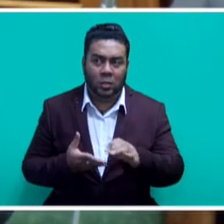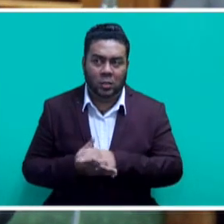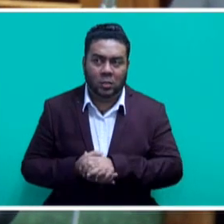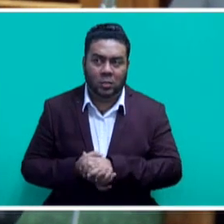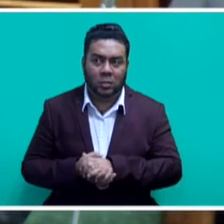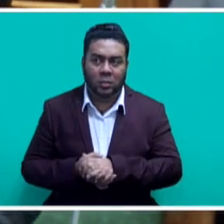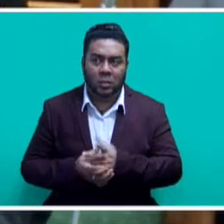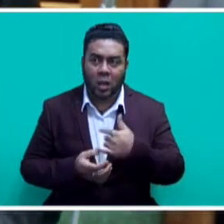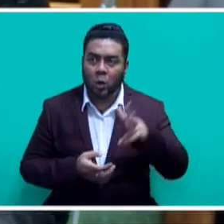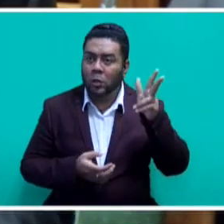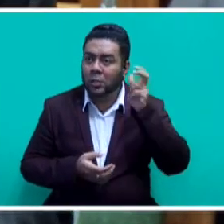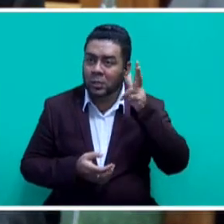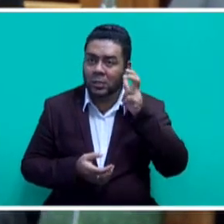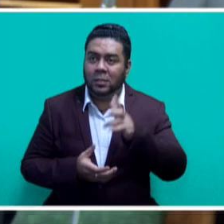$840,000. Now listen.